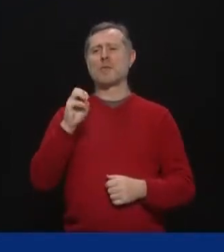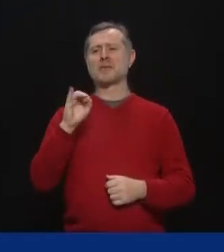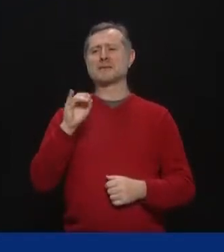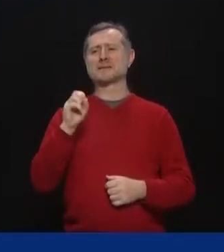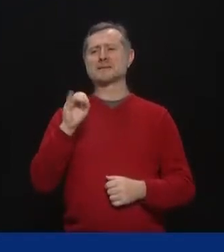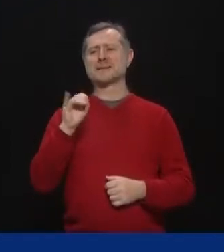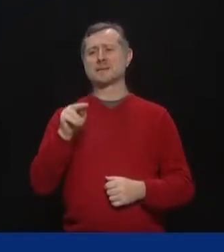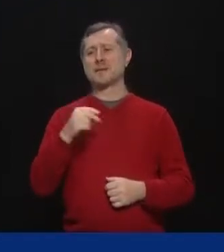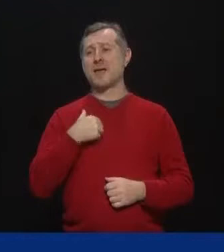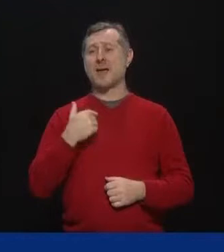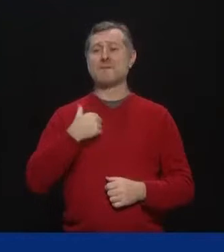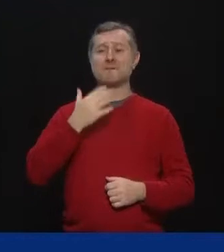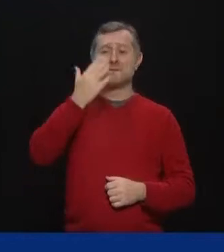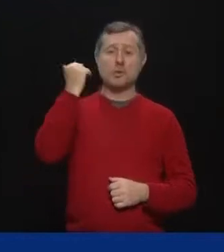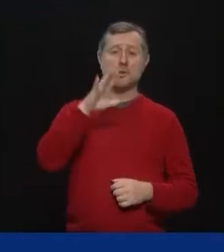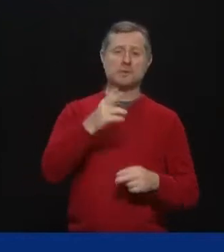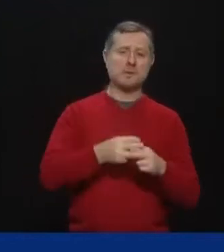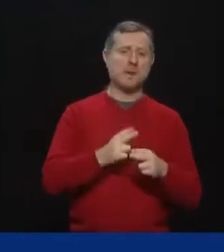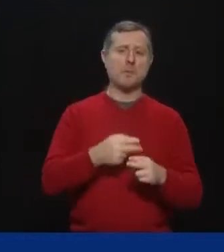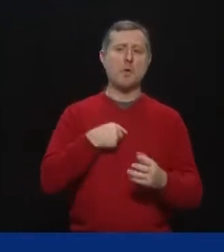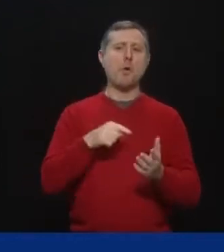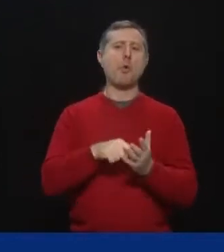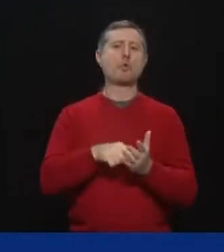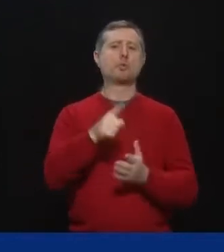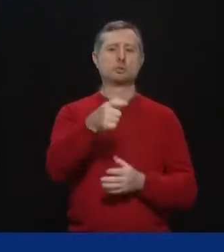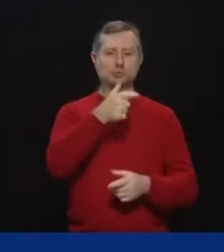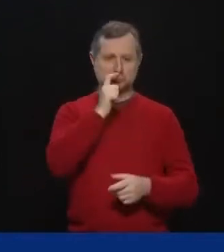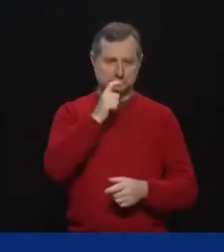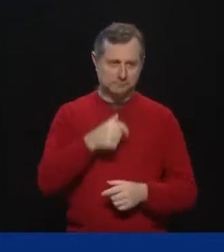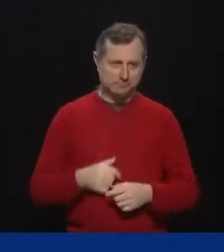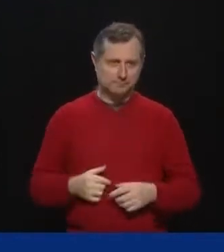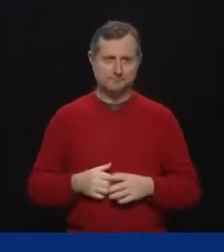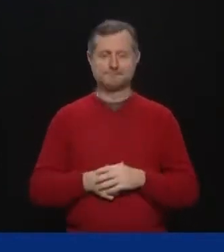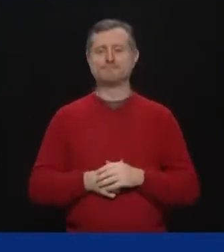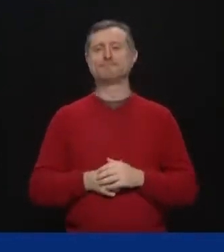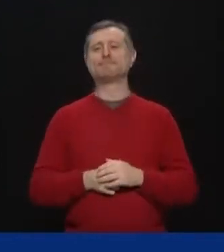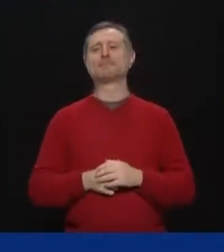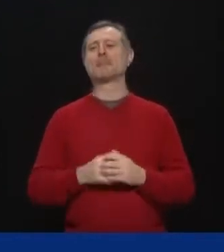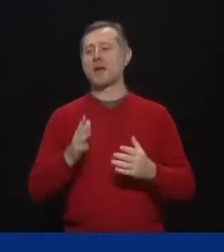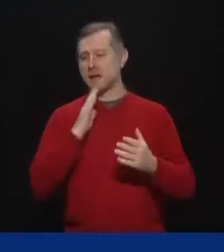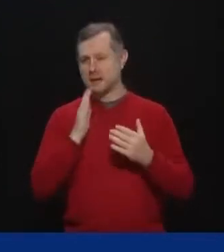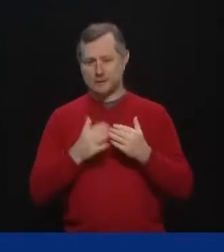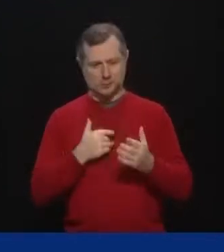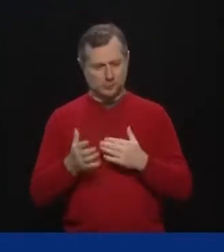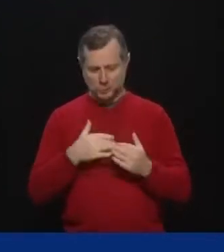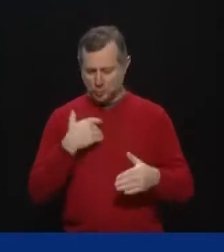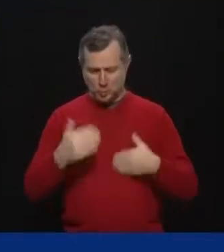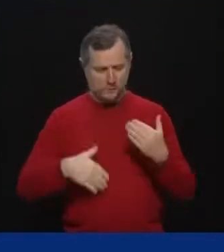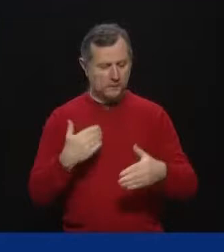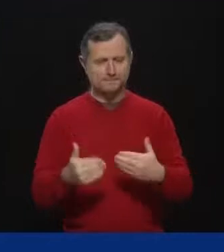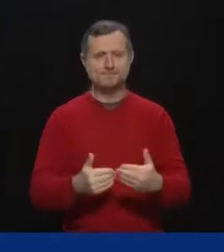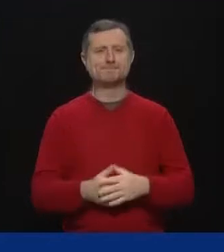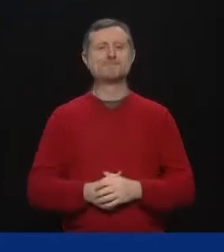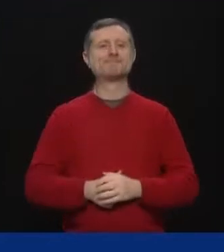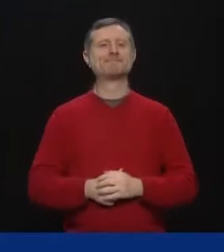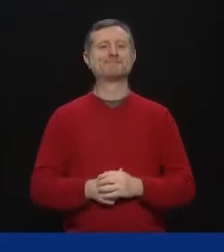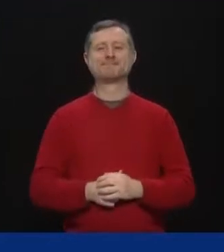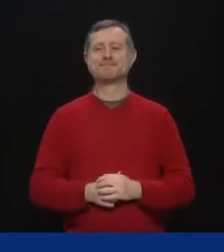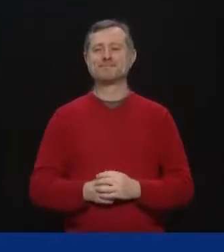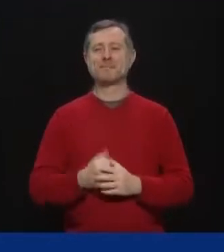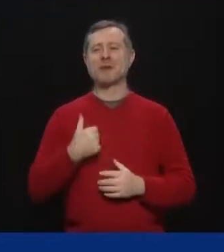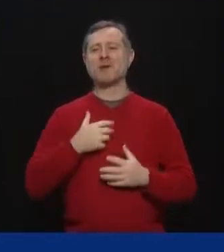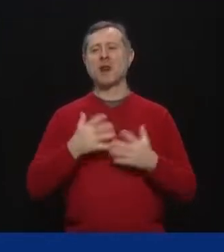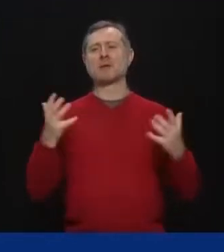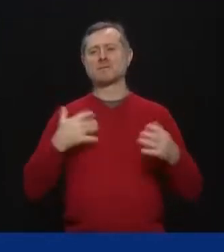forgot your name, I owe you a drink, okay? Can we just... All right, so let's get started. We've got some business at hand too here. many. We have some business. Awesome, though. I